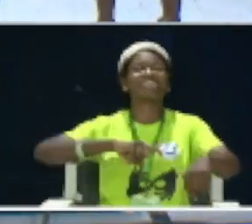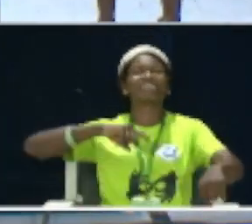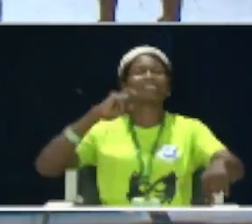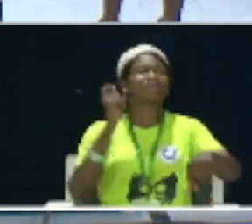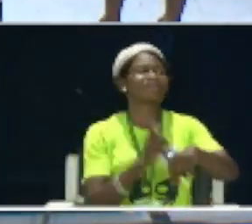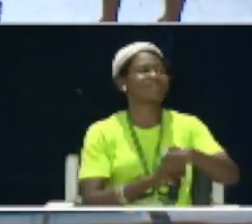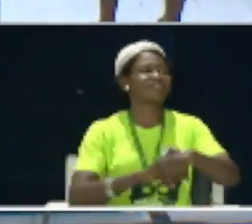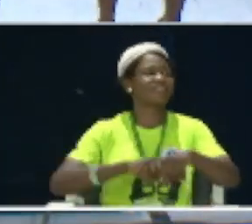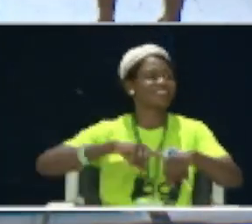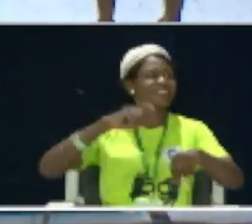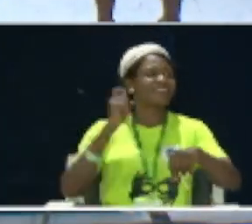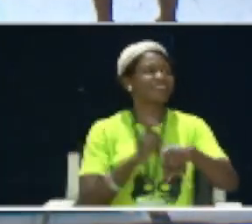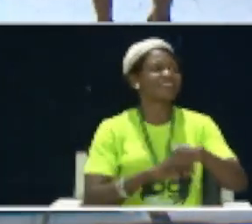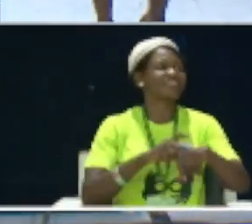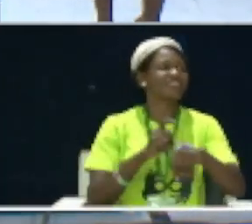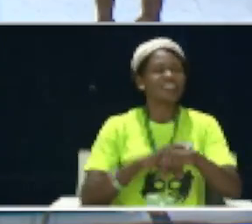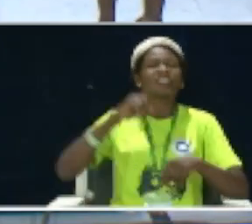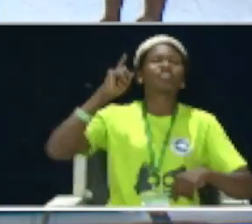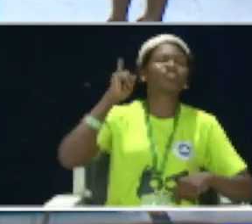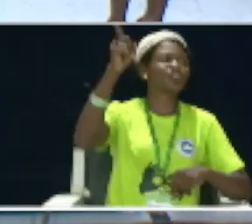Can we do it one more time? Say,